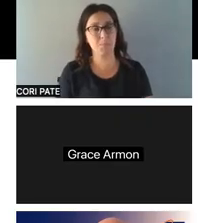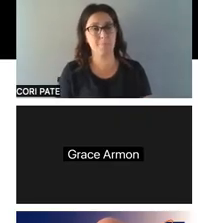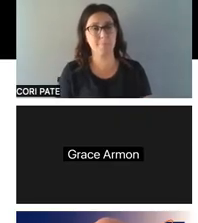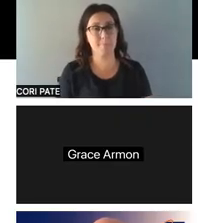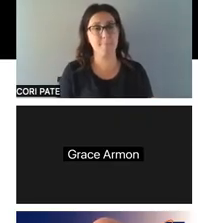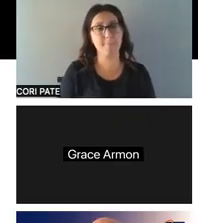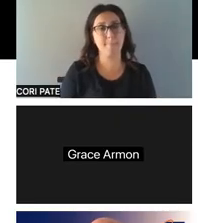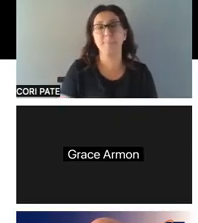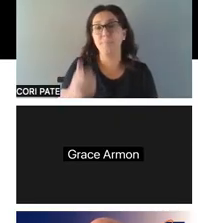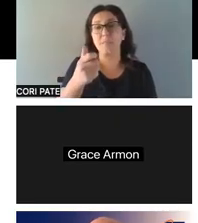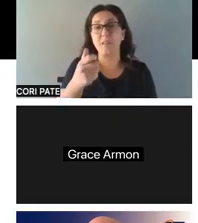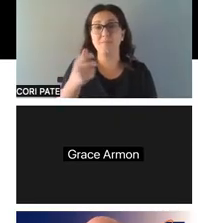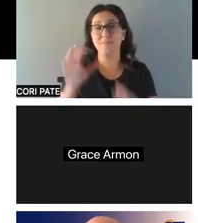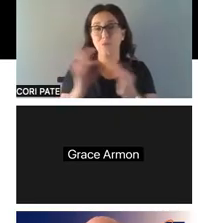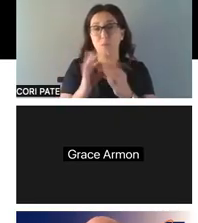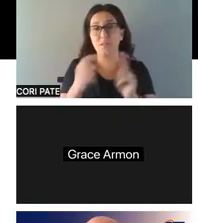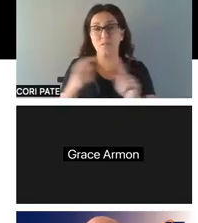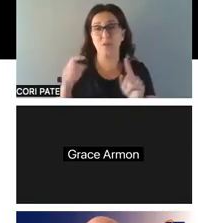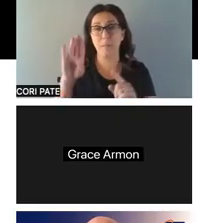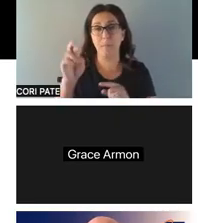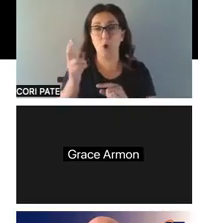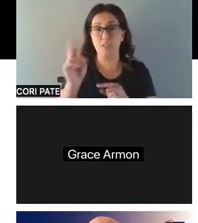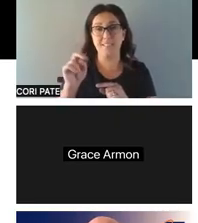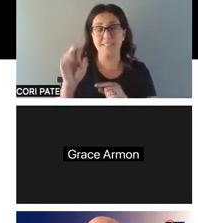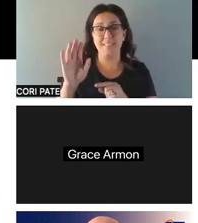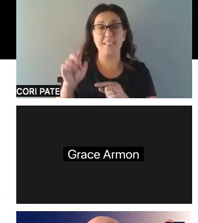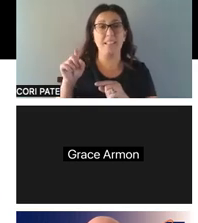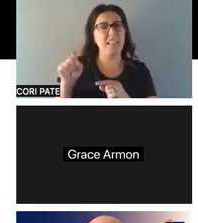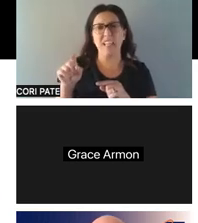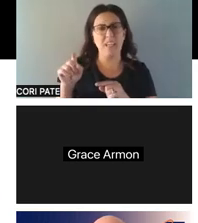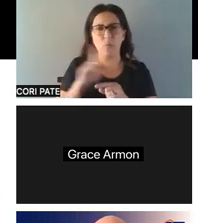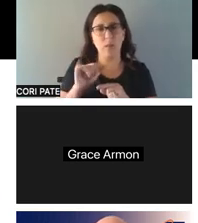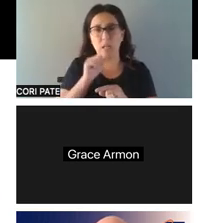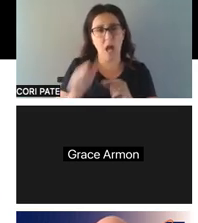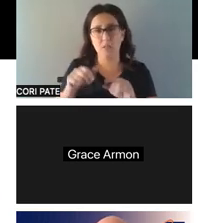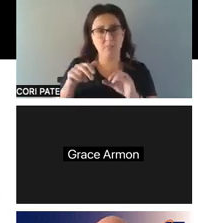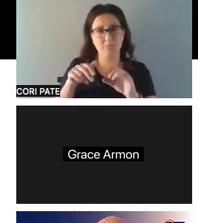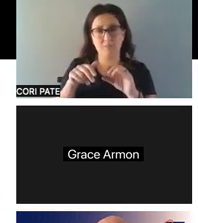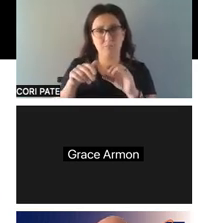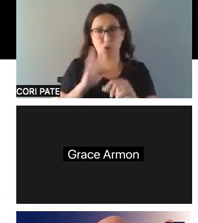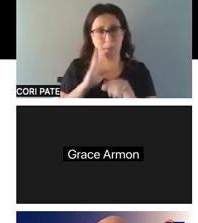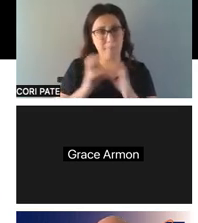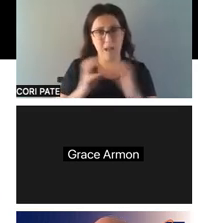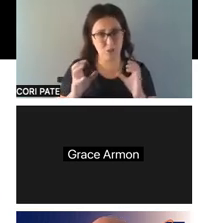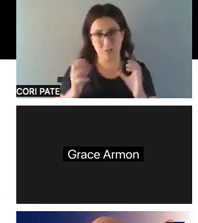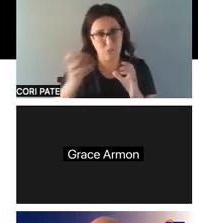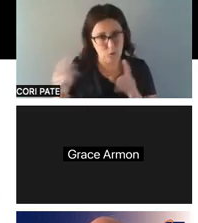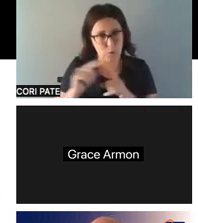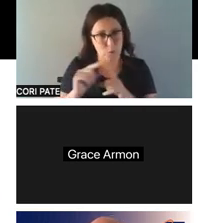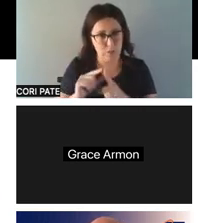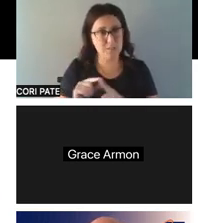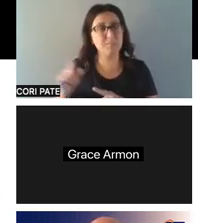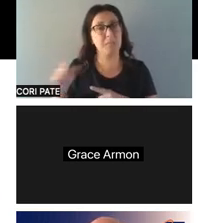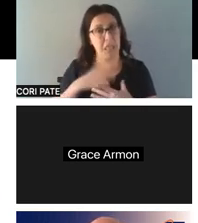Okay, a few words from Barton. These are verbatim. Barton is a man of few words. Yes. Um, so he likes his